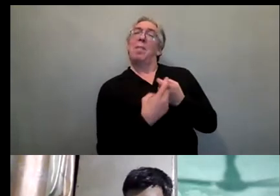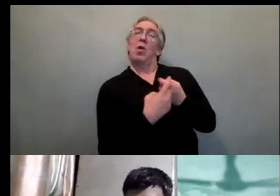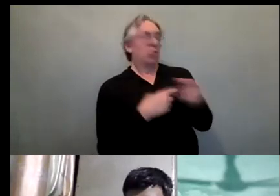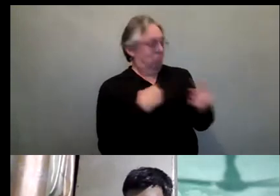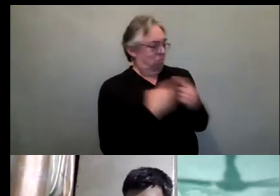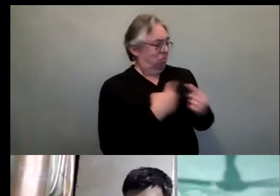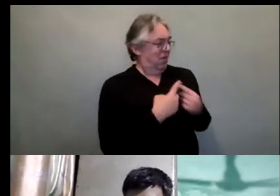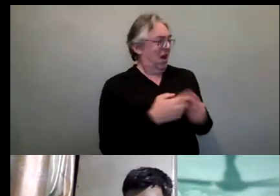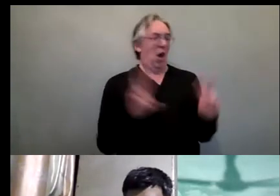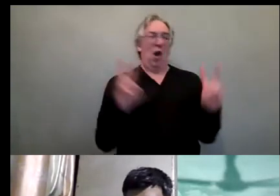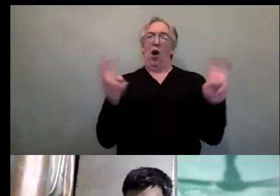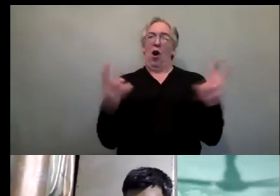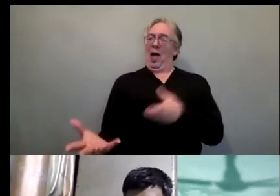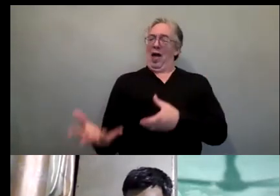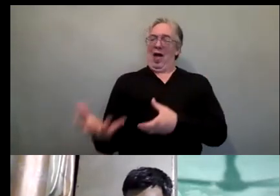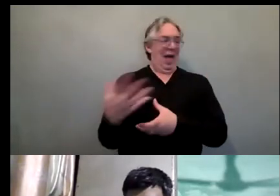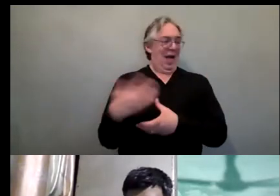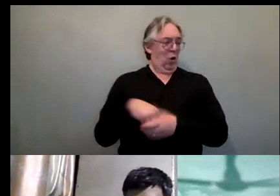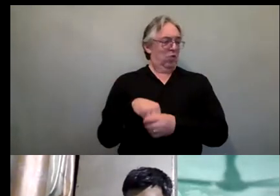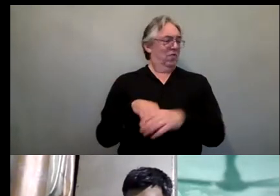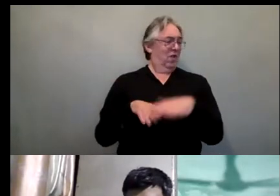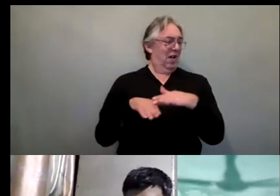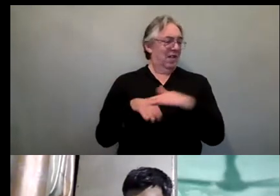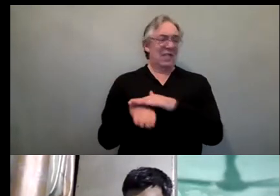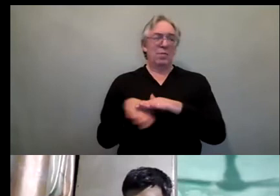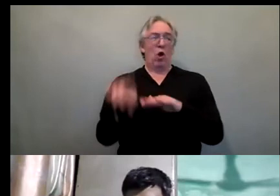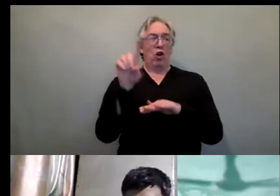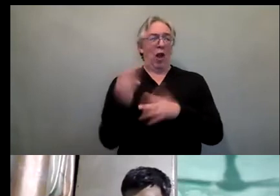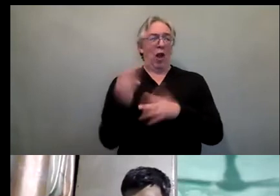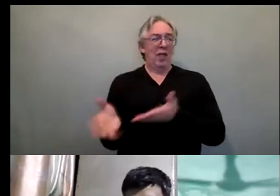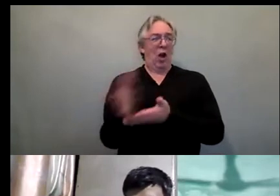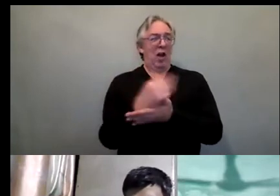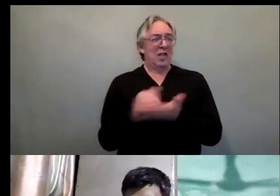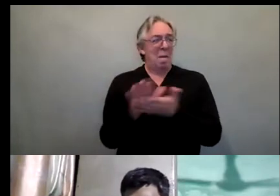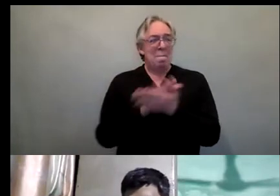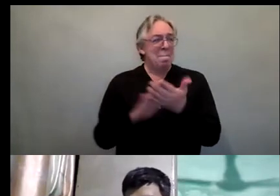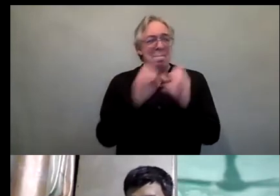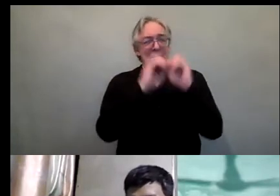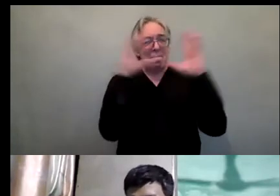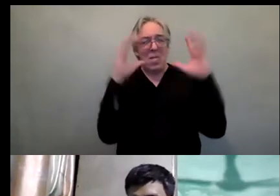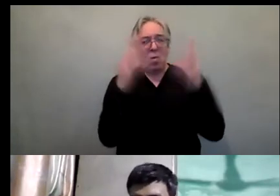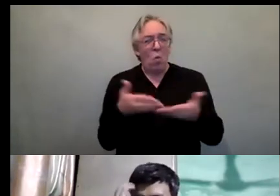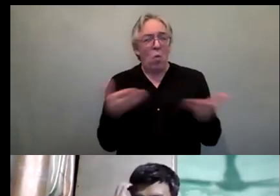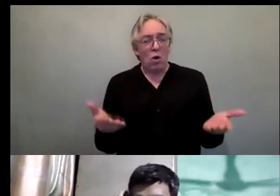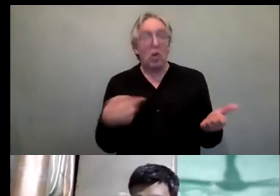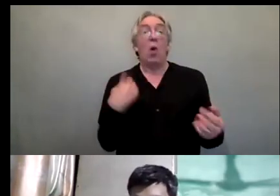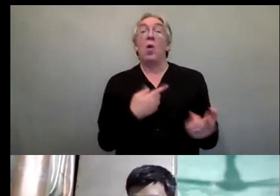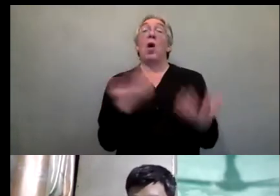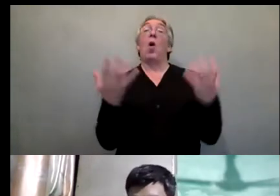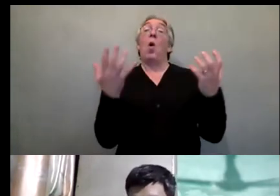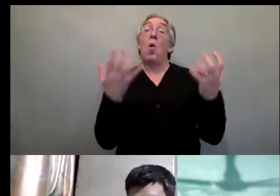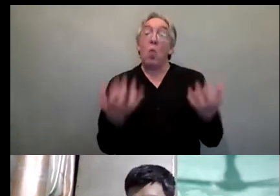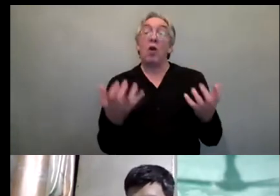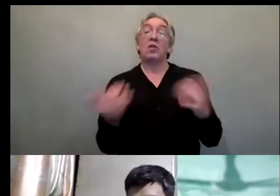and inclusive data collection looks like and how we can create a survey that is fully accessible and fully inclusive.